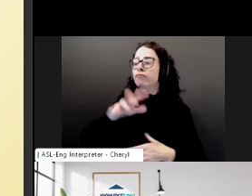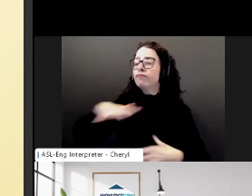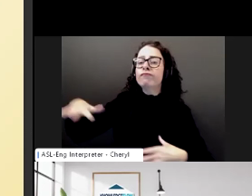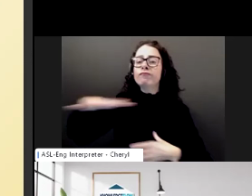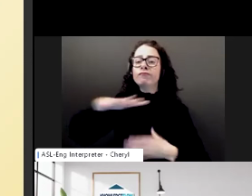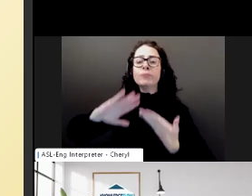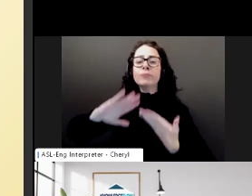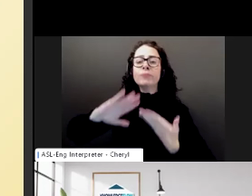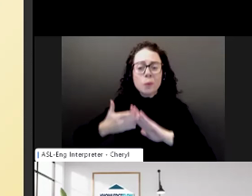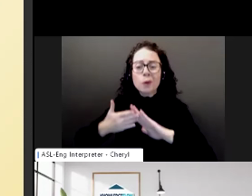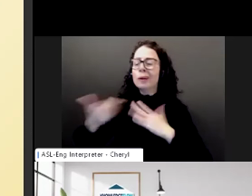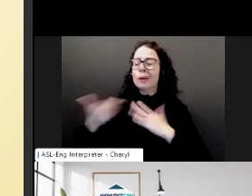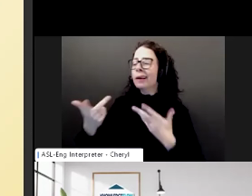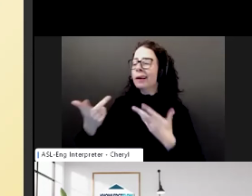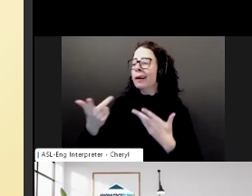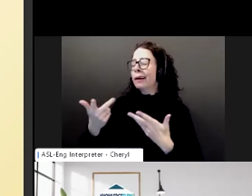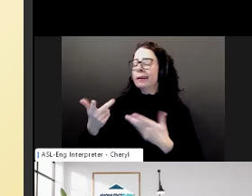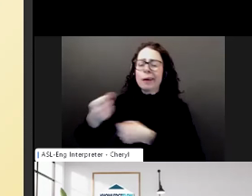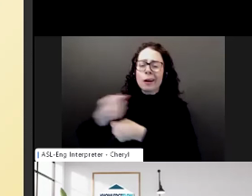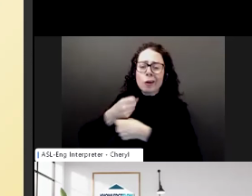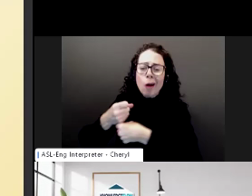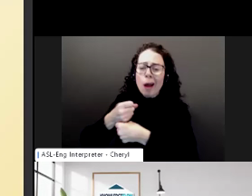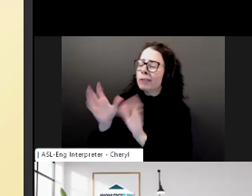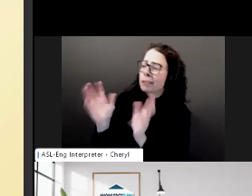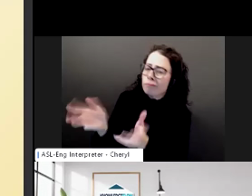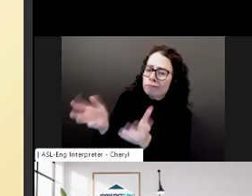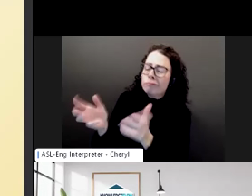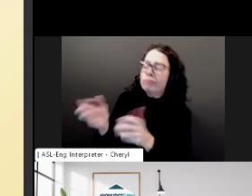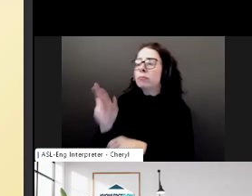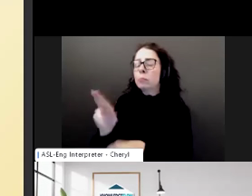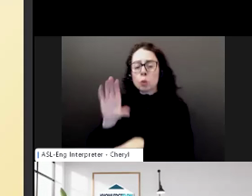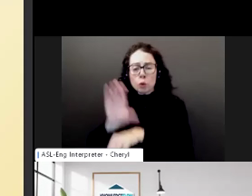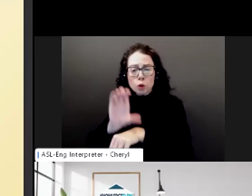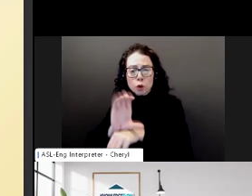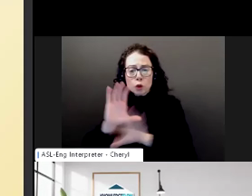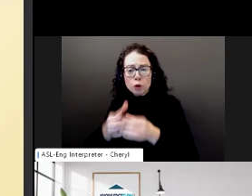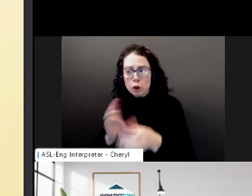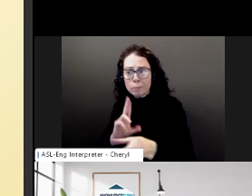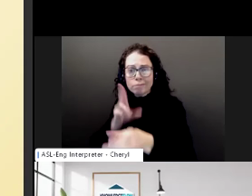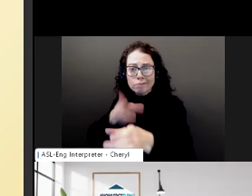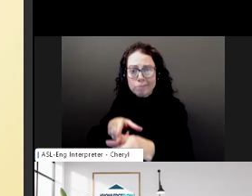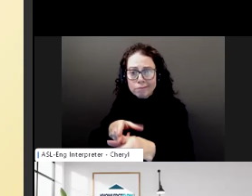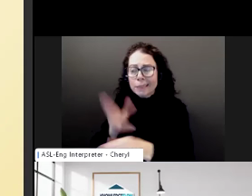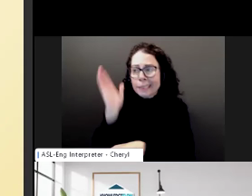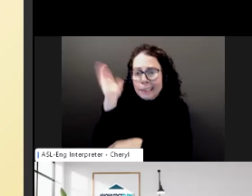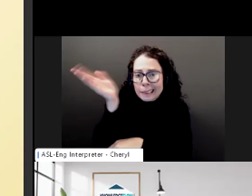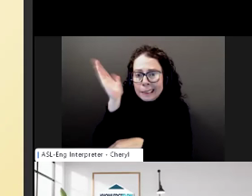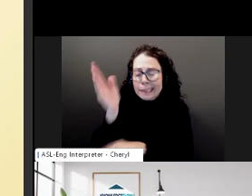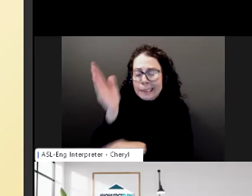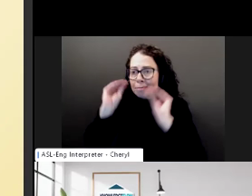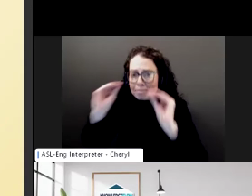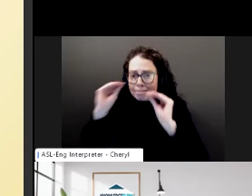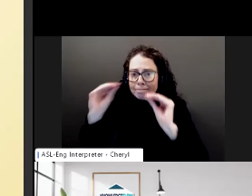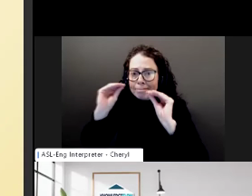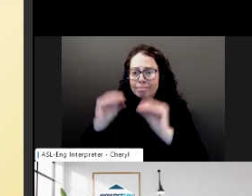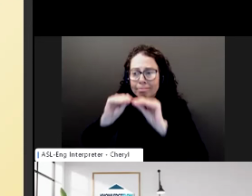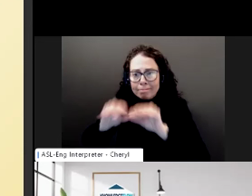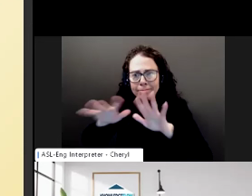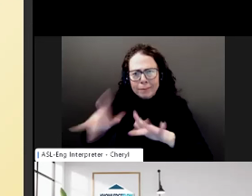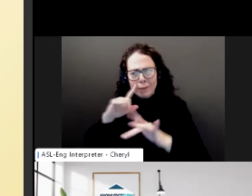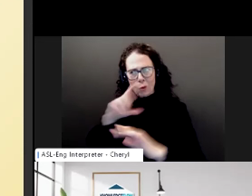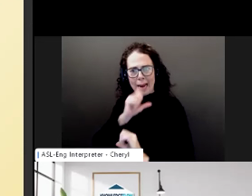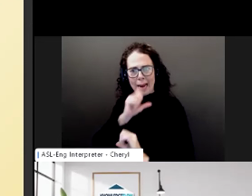get together with a church group or a community group that they're already part of, and to become kind of the cyber safety expert among their group of